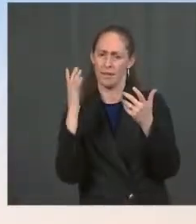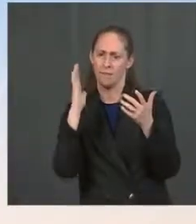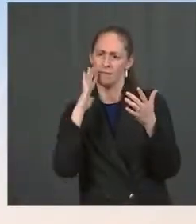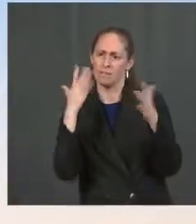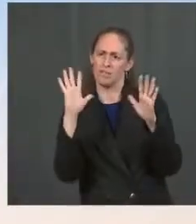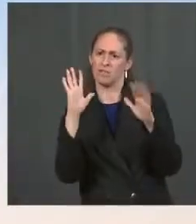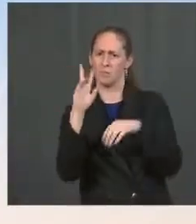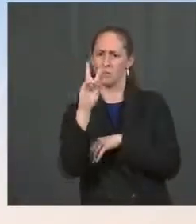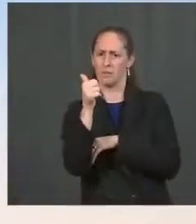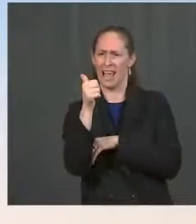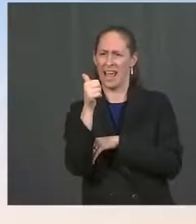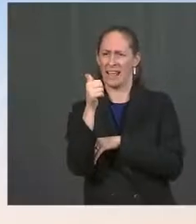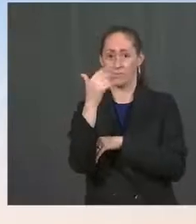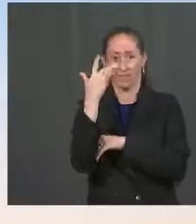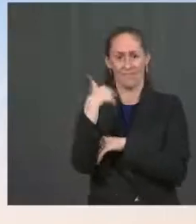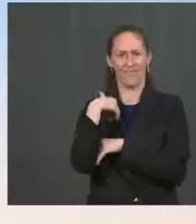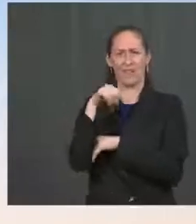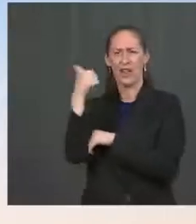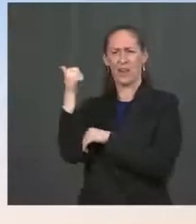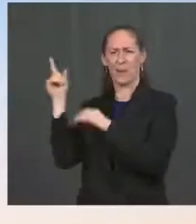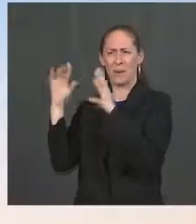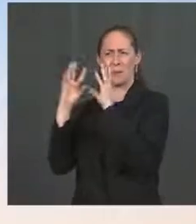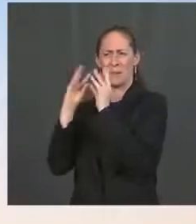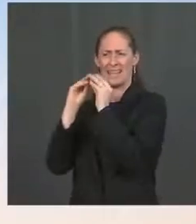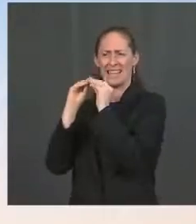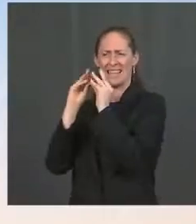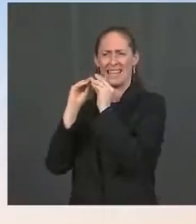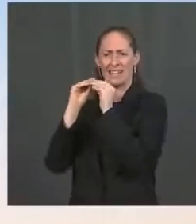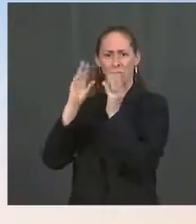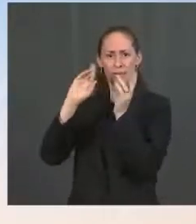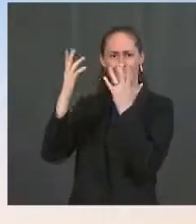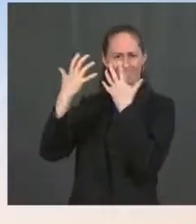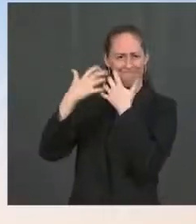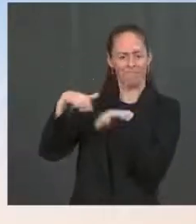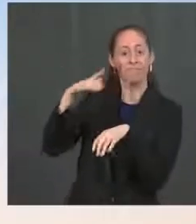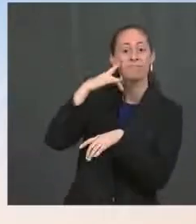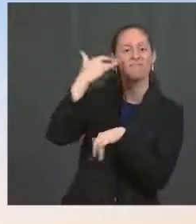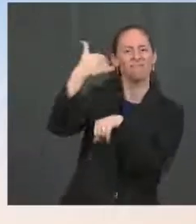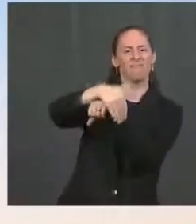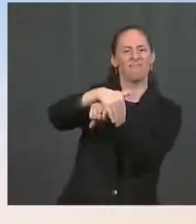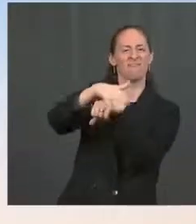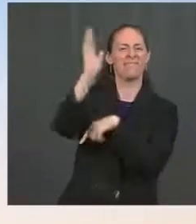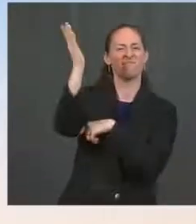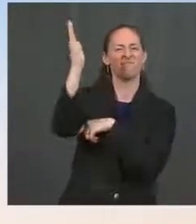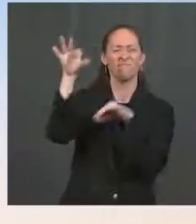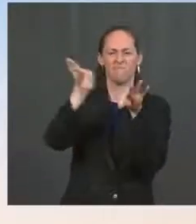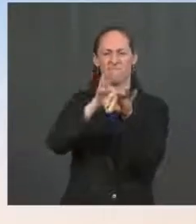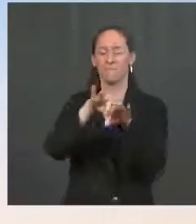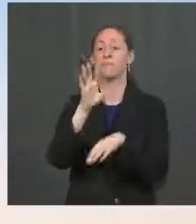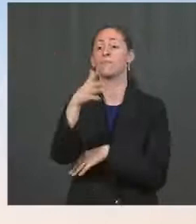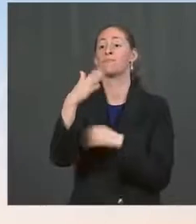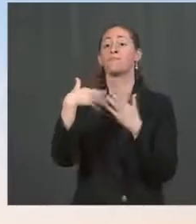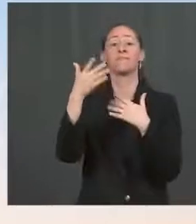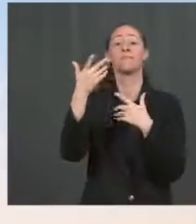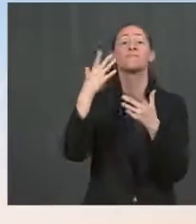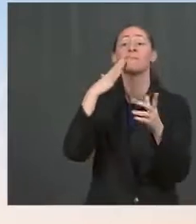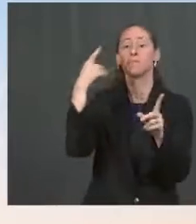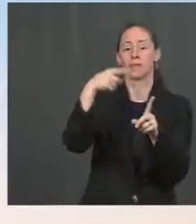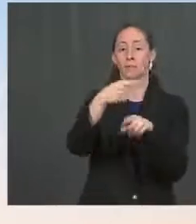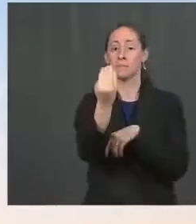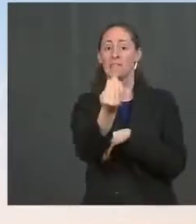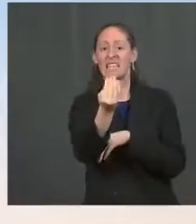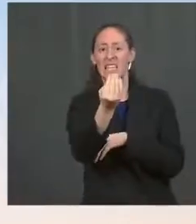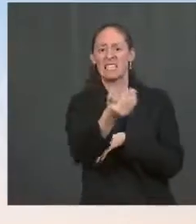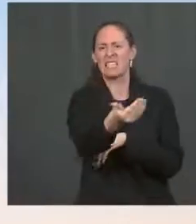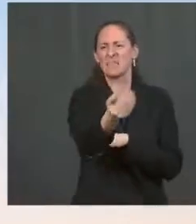speech that is happening later this evening. A couple of items for all of you. On Monday, President Biden will travel to Boise,